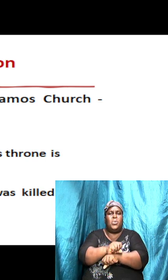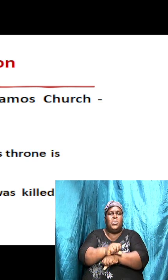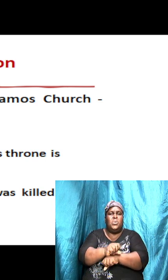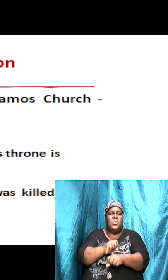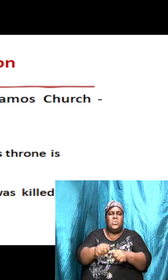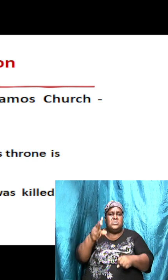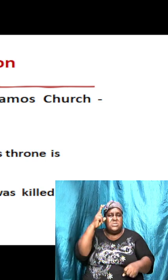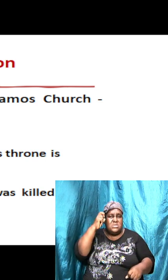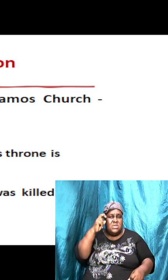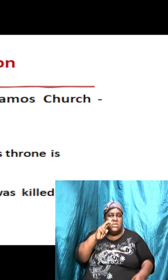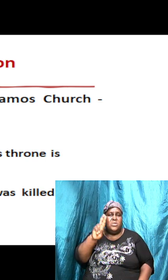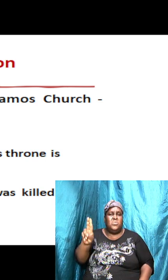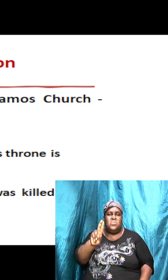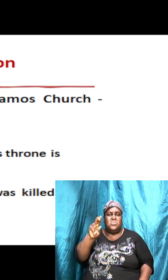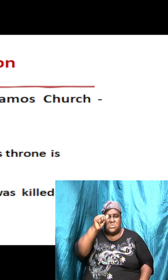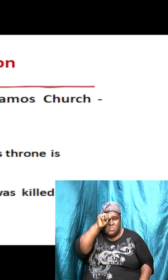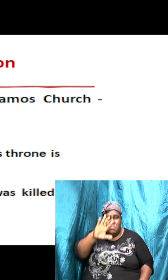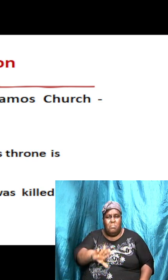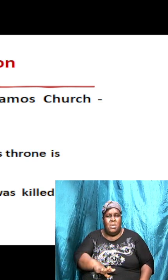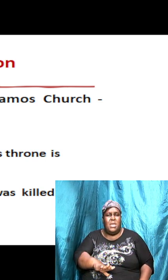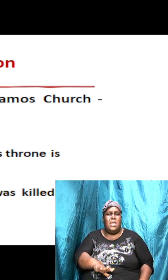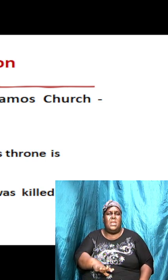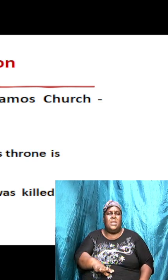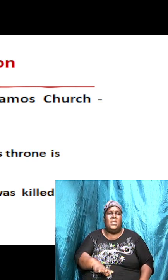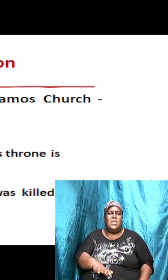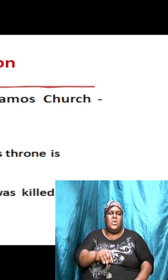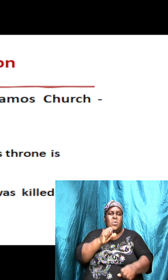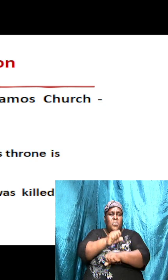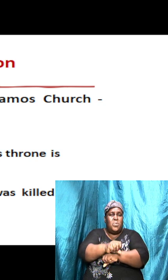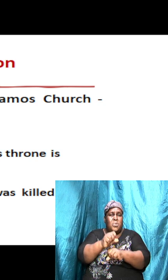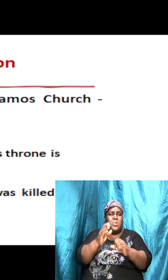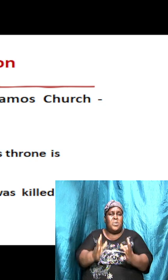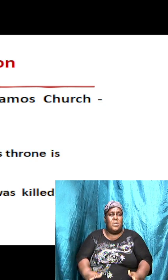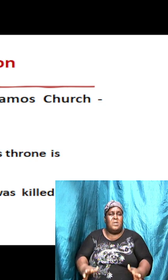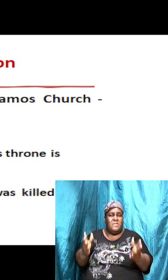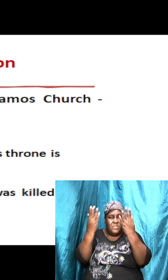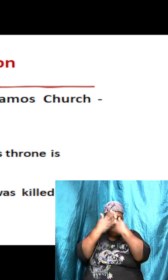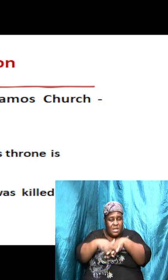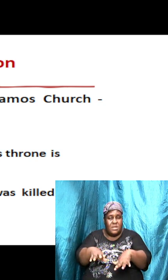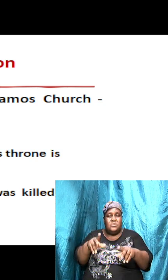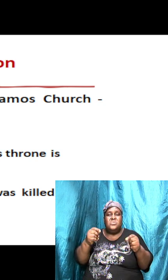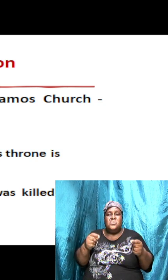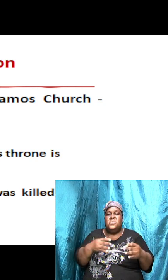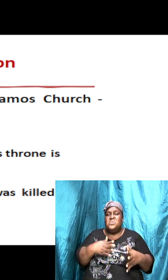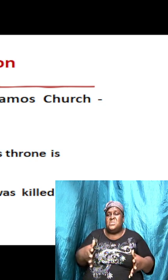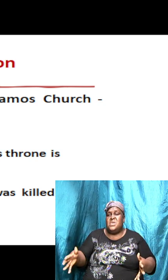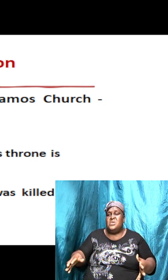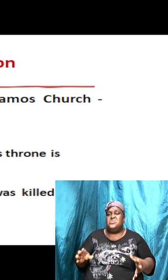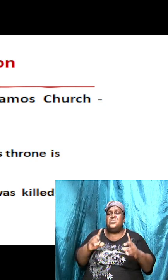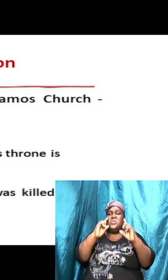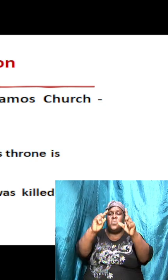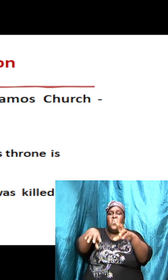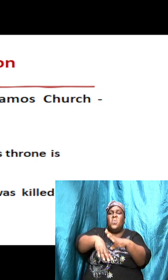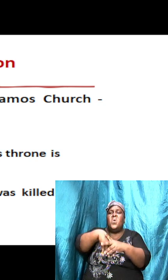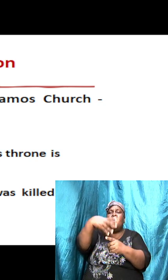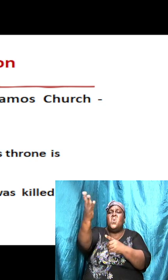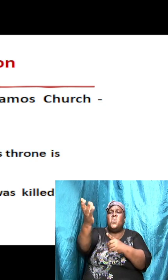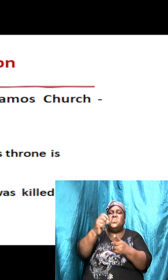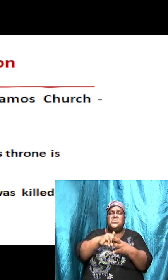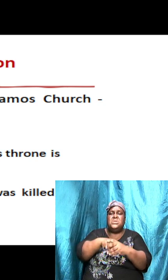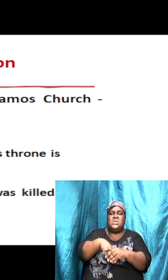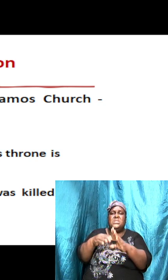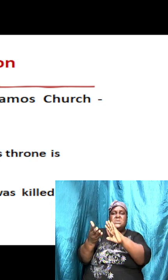was like a power base for those workers of darkness to do their things and then to go out into the city and